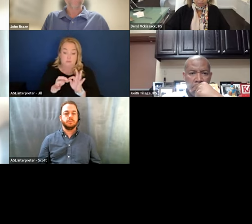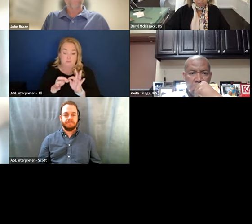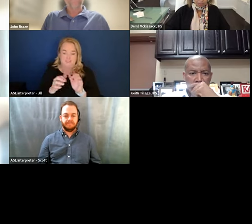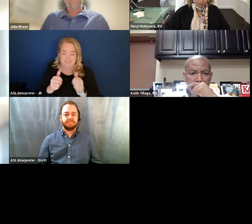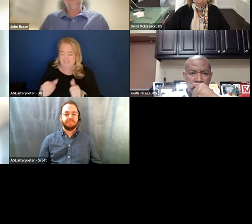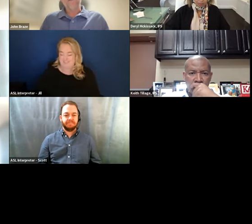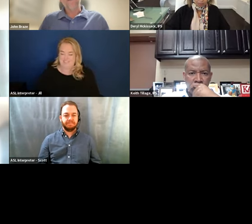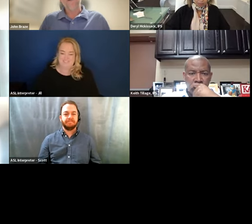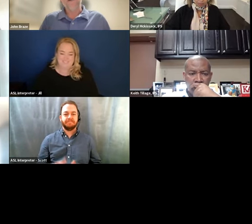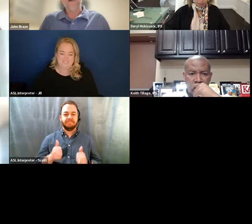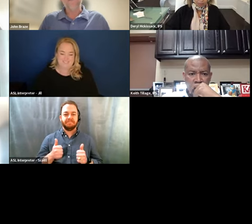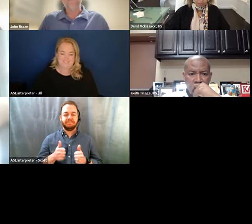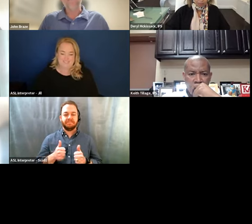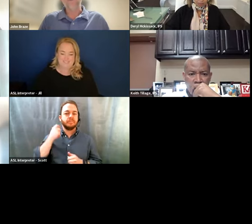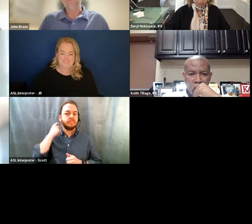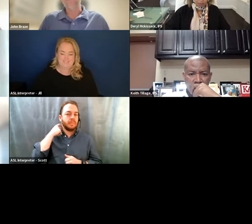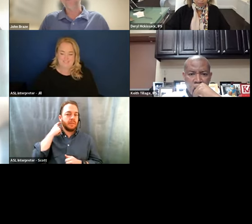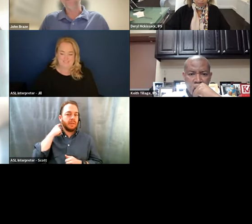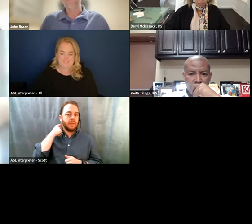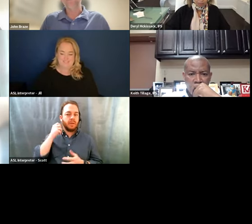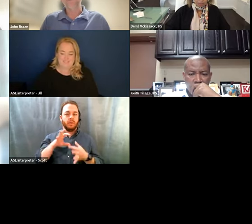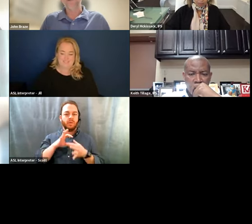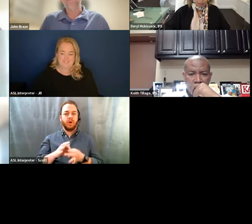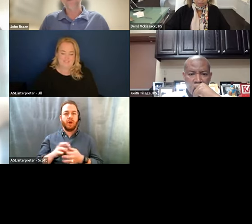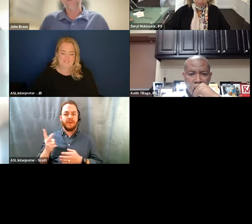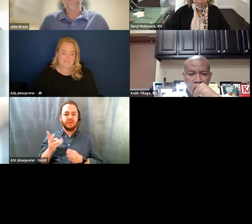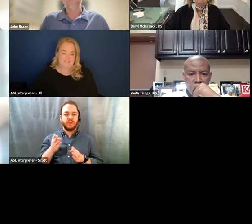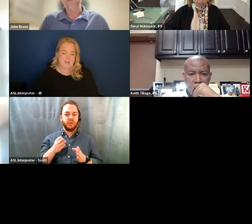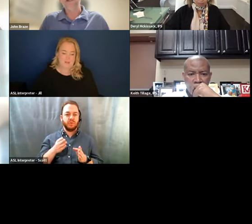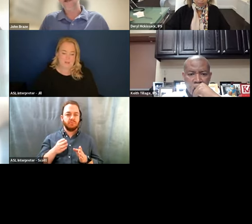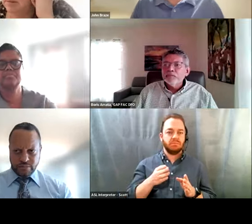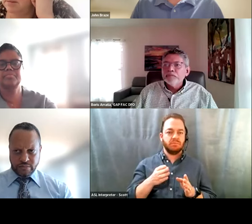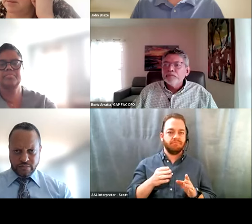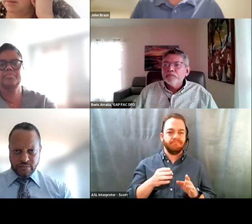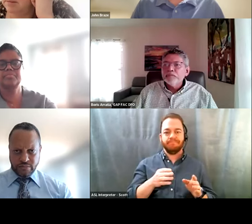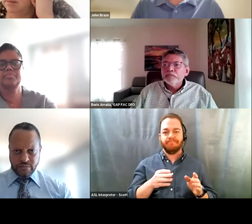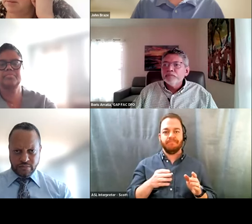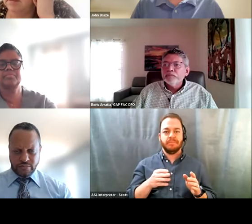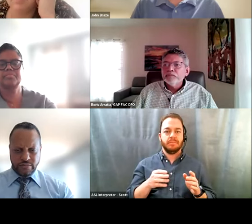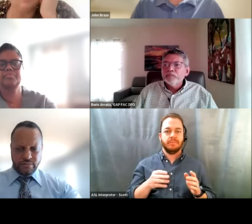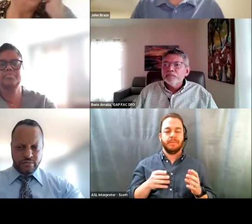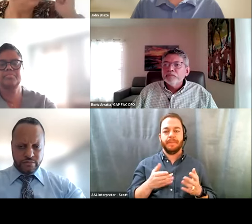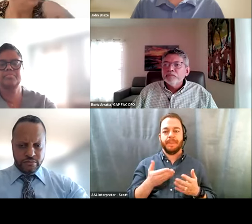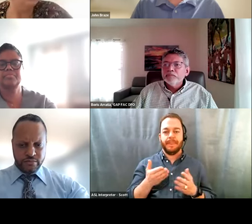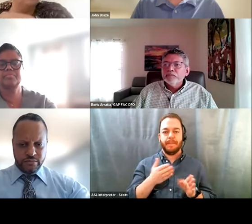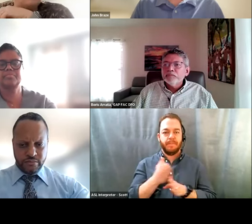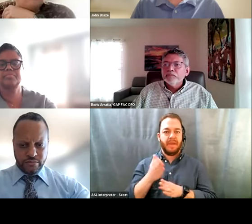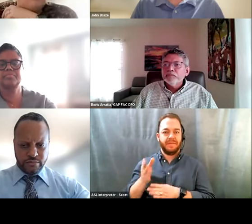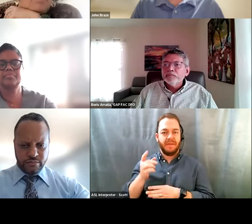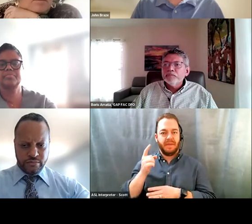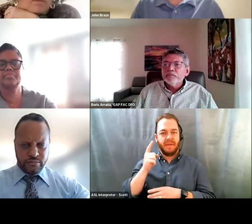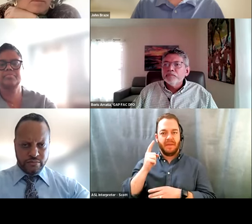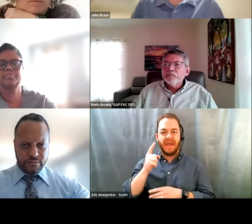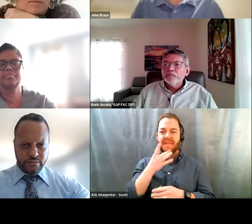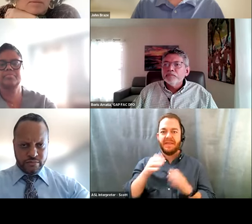And I think as regarding the two initiatives, the innovative entrance and then I think the lighthouse, when I